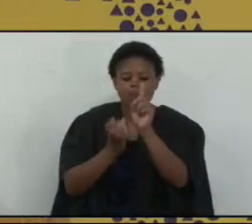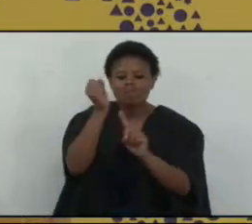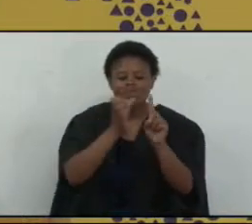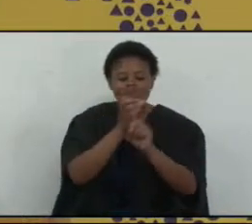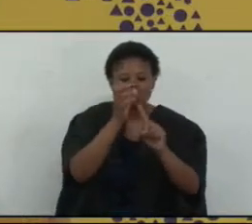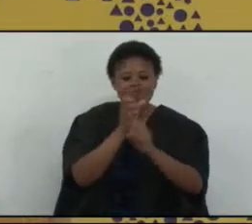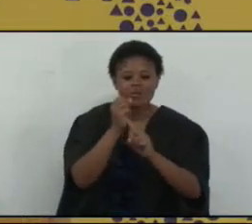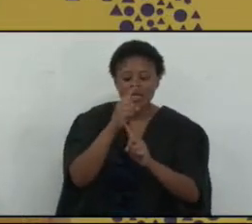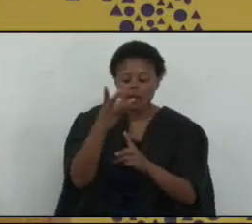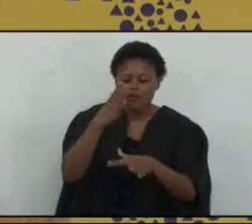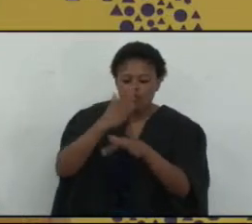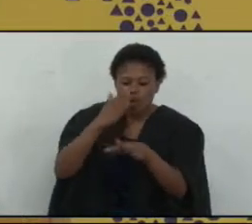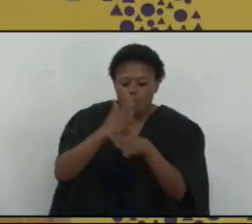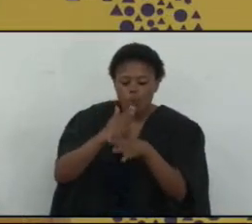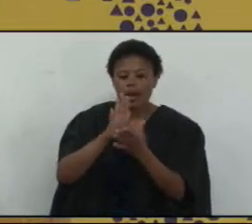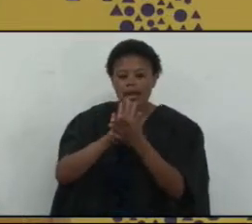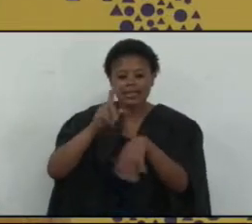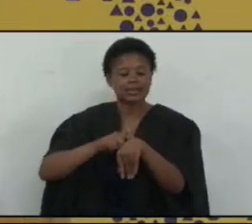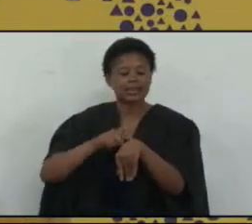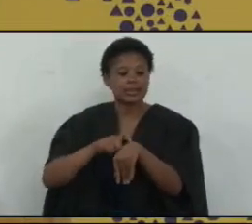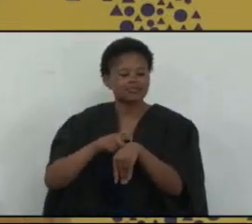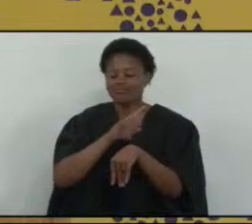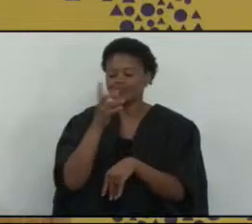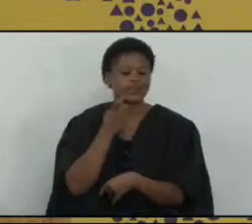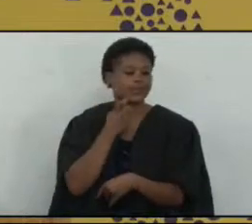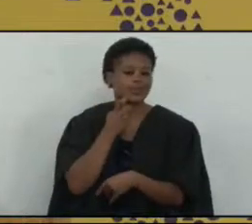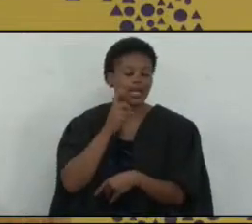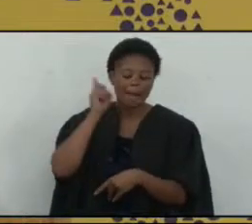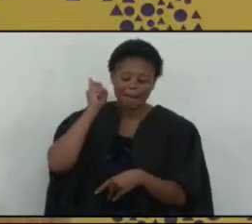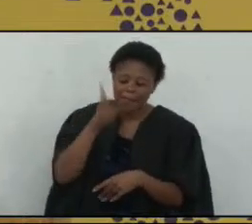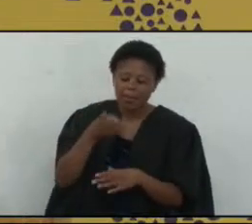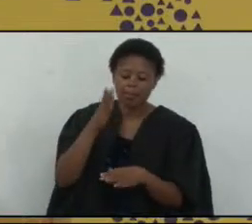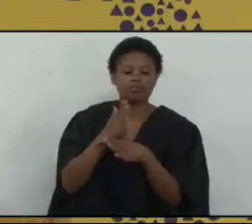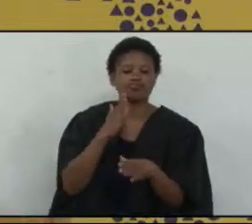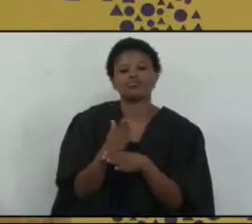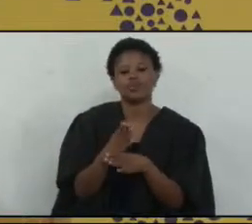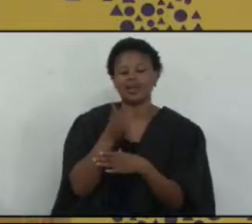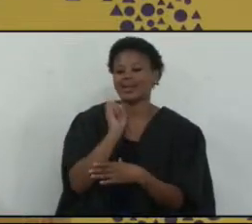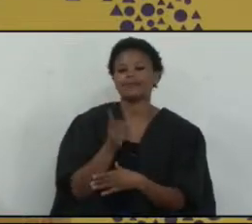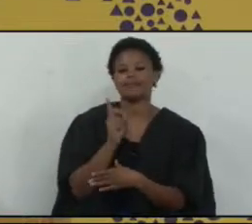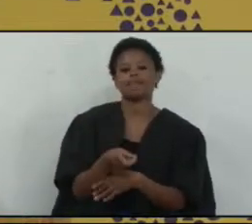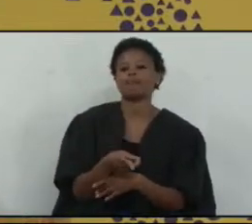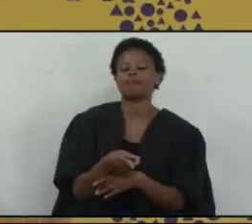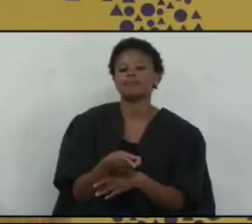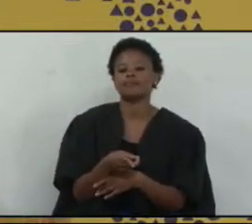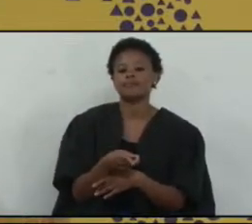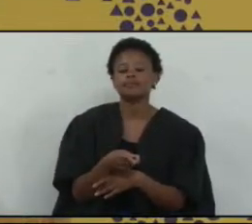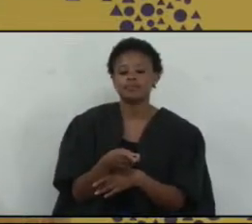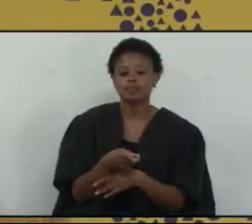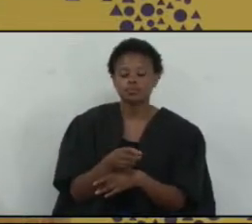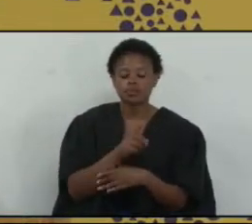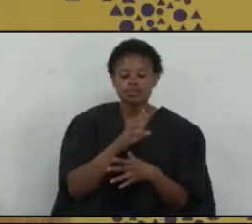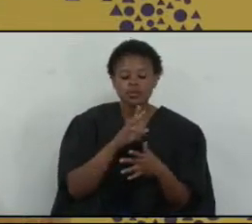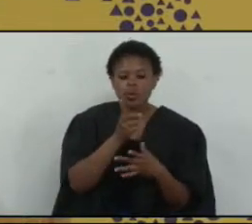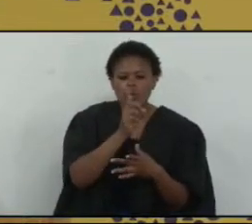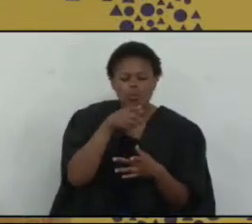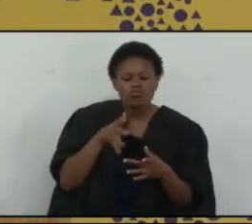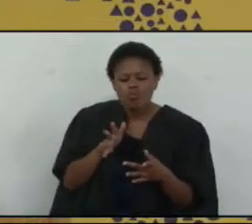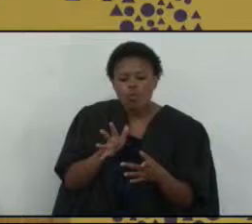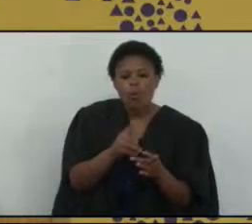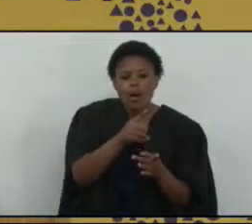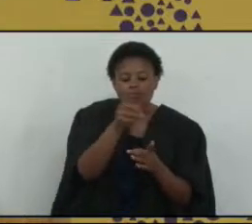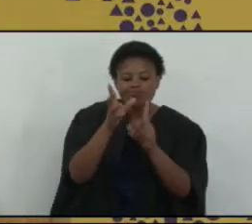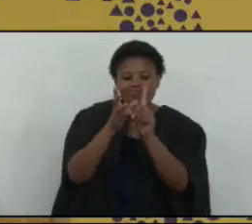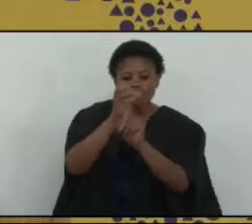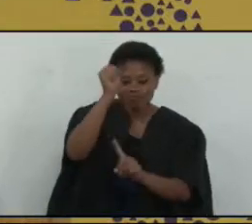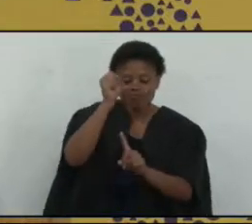you put in the work and the time. It's not going to come easy, guys. You've got to put in the work. You have to. Set out what you want to achieve